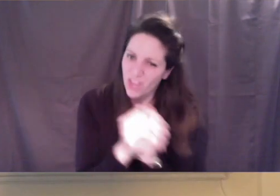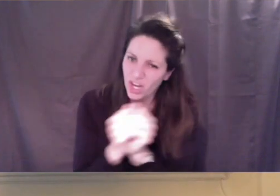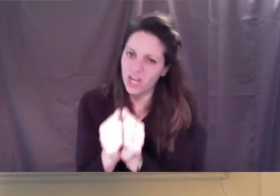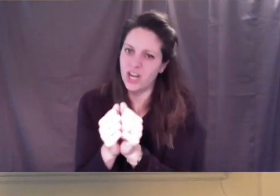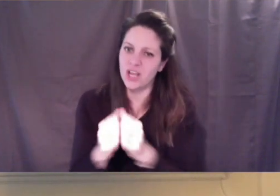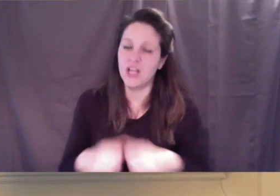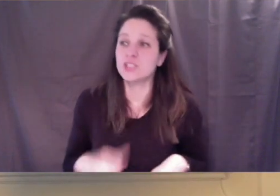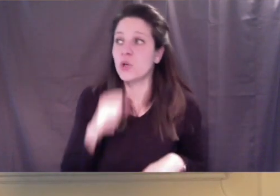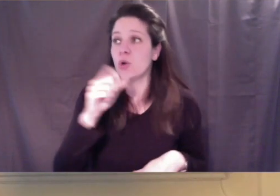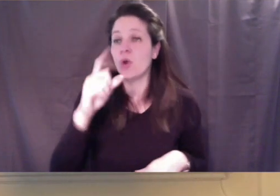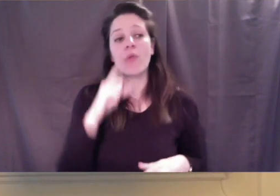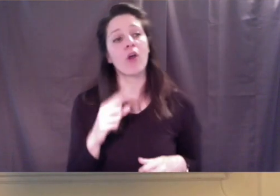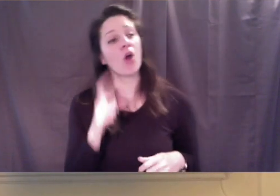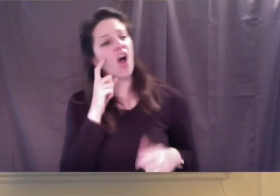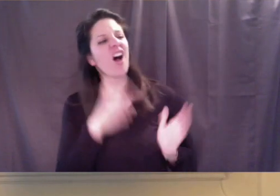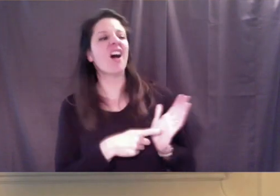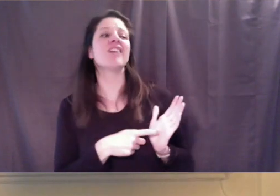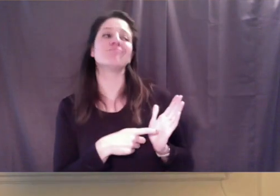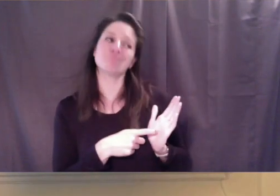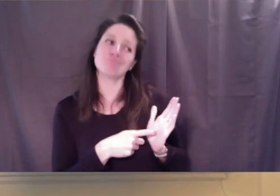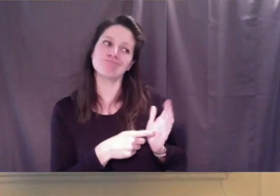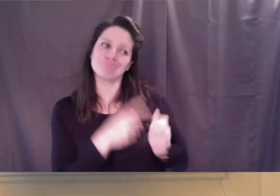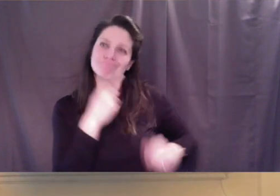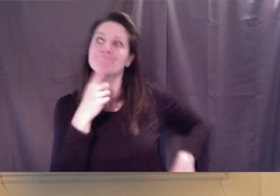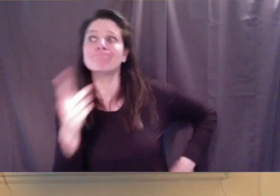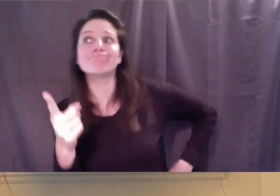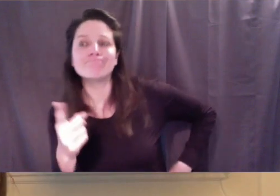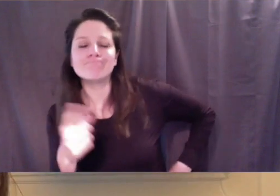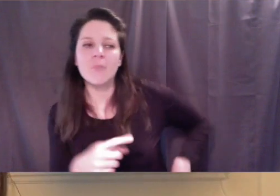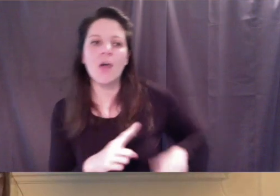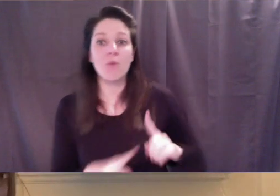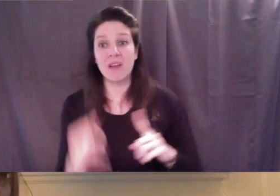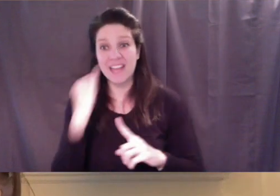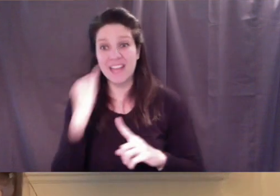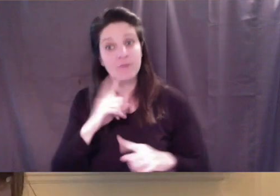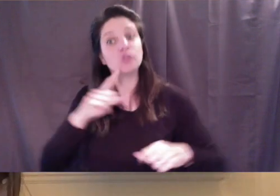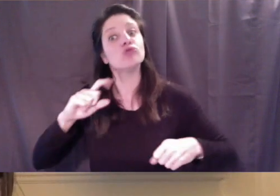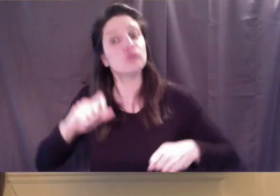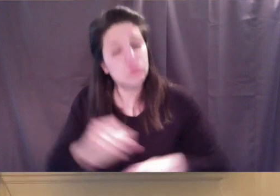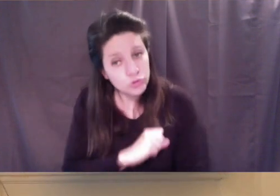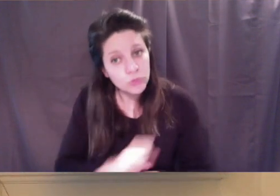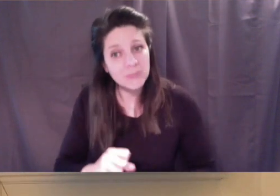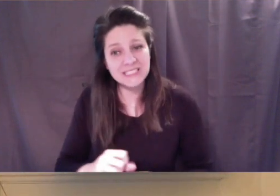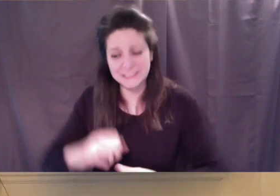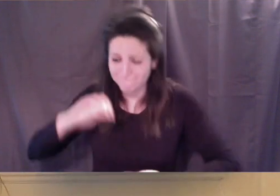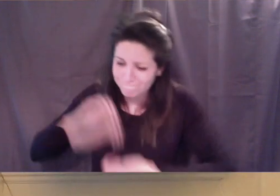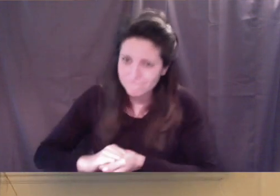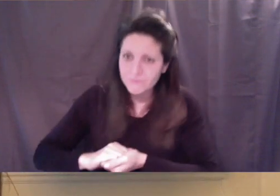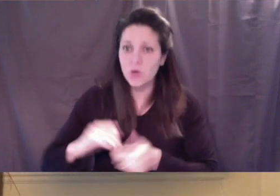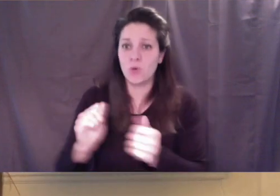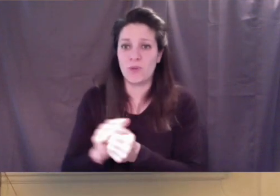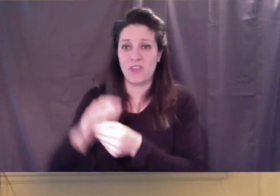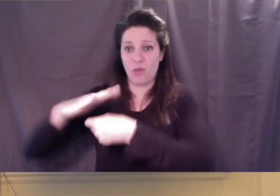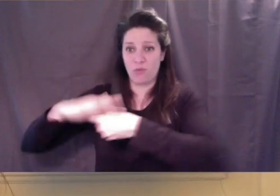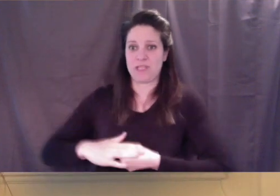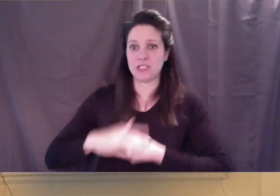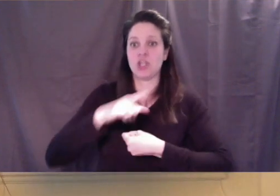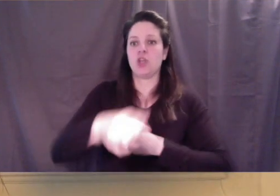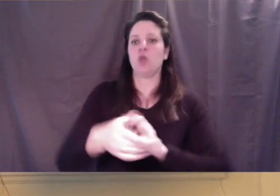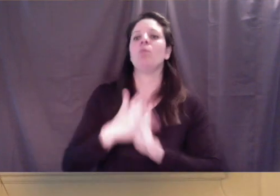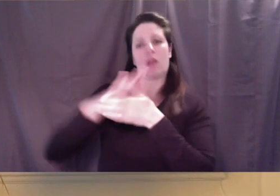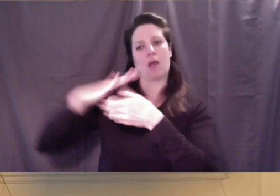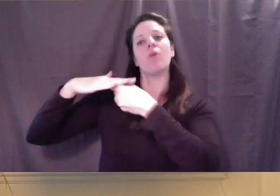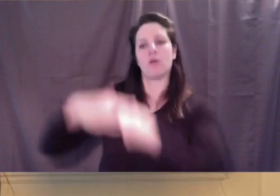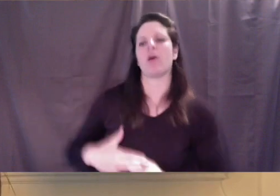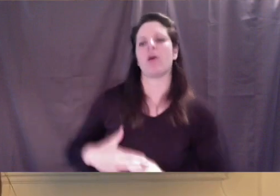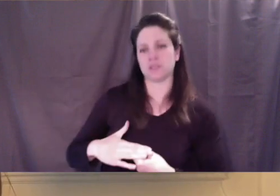literally. So don't just remain a two-thirds witness. But know, however, if you truly stand with the oppressed, you will be